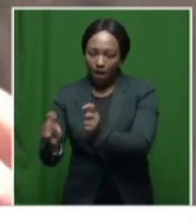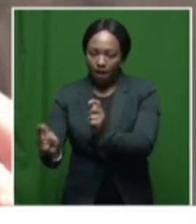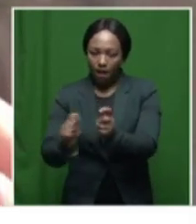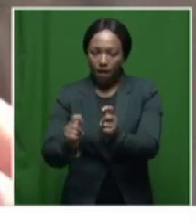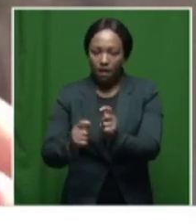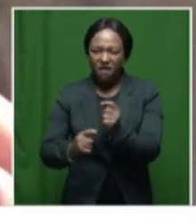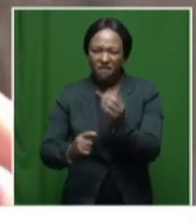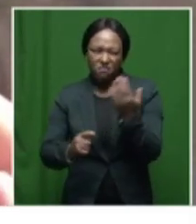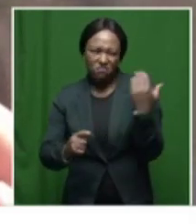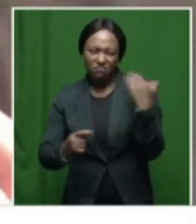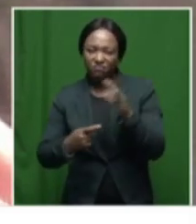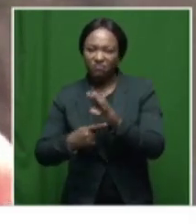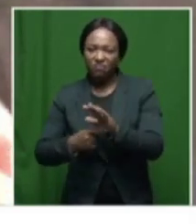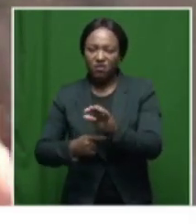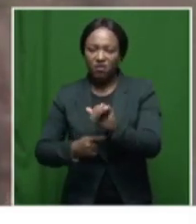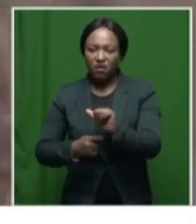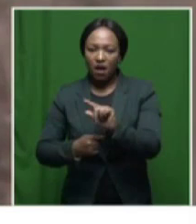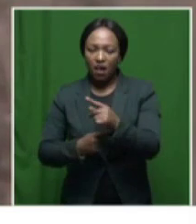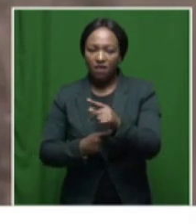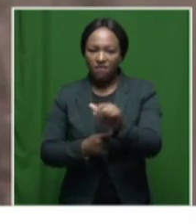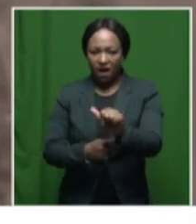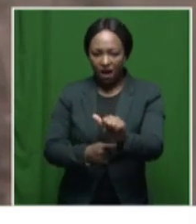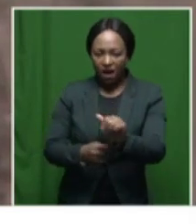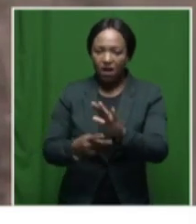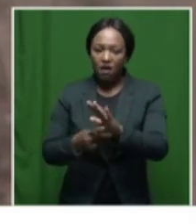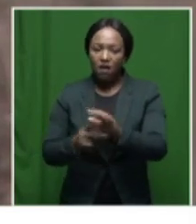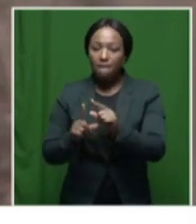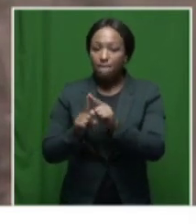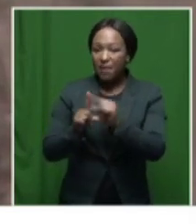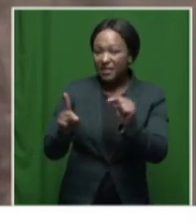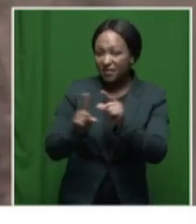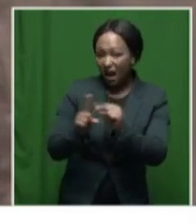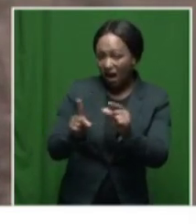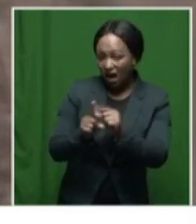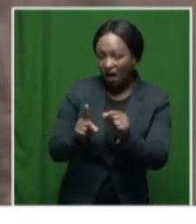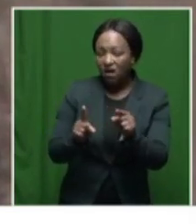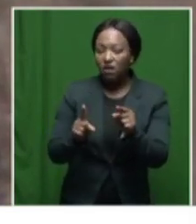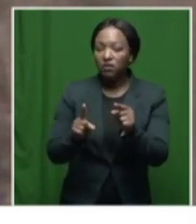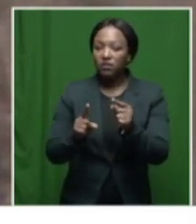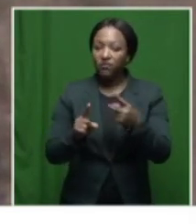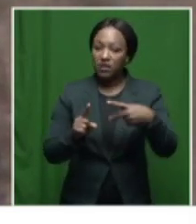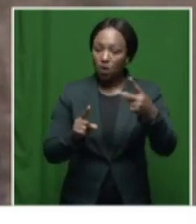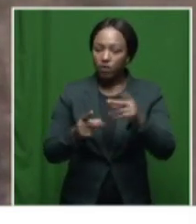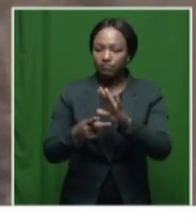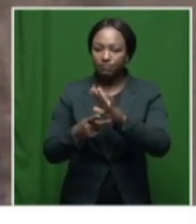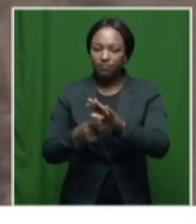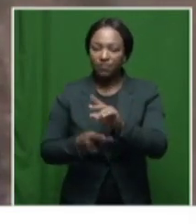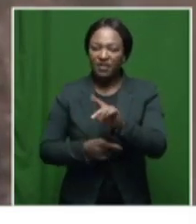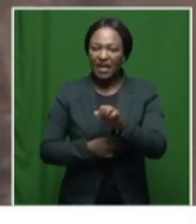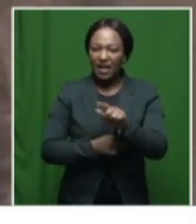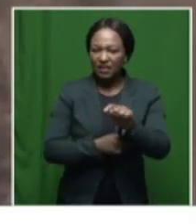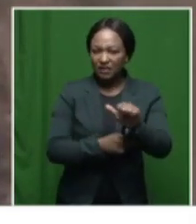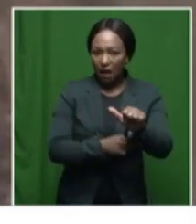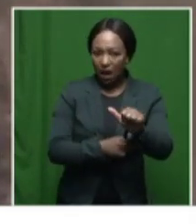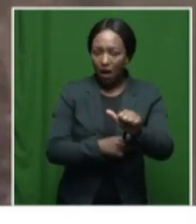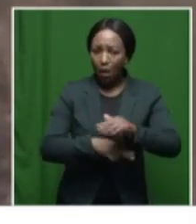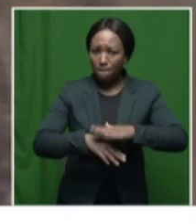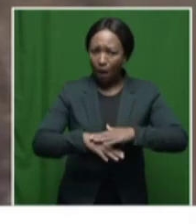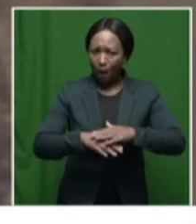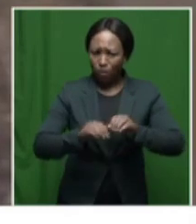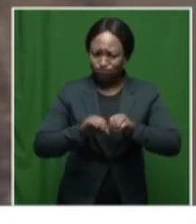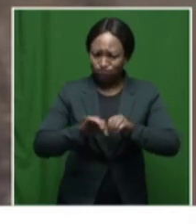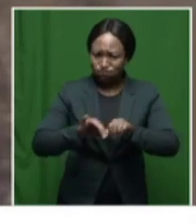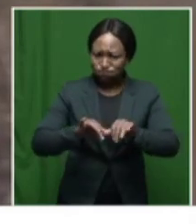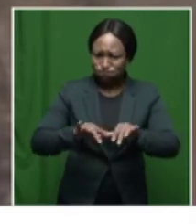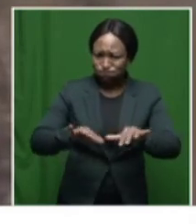Alpha as a new variant, Beta variant that caused us our second wave. Then there was a Delta, which was highly virulent and